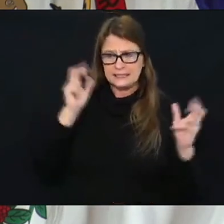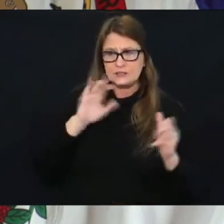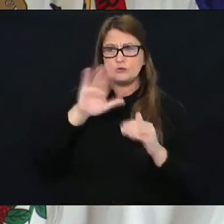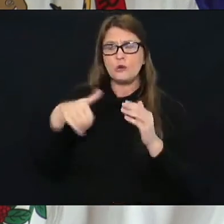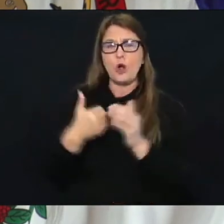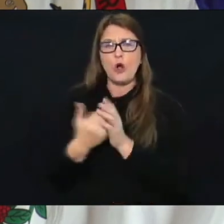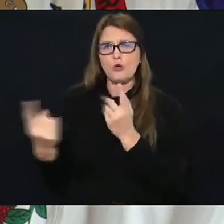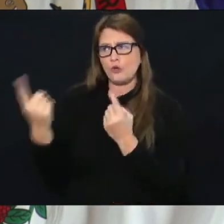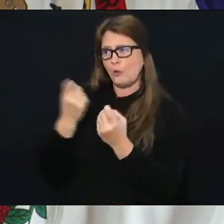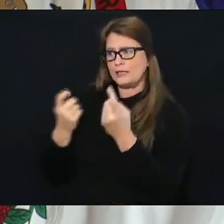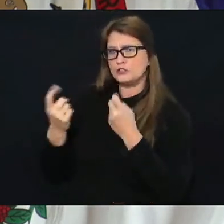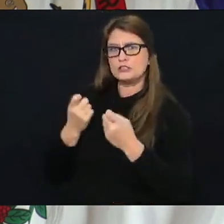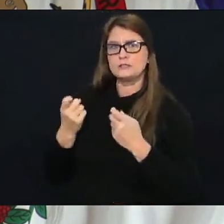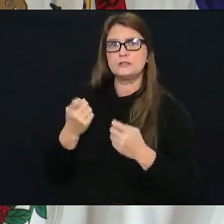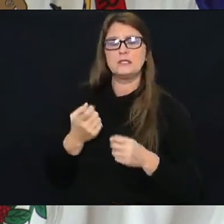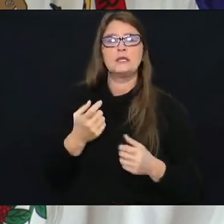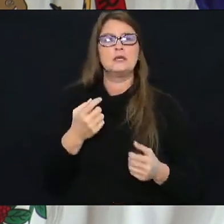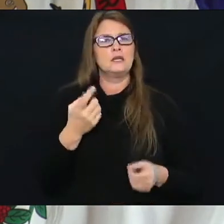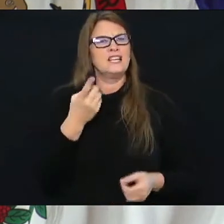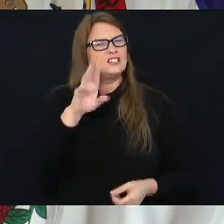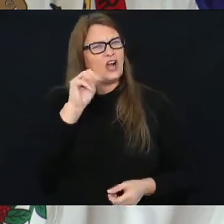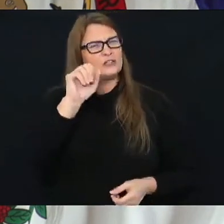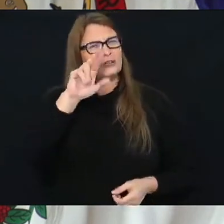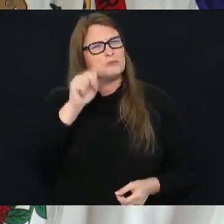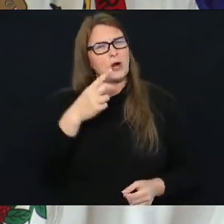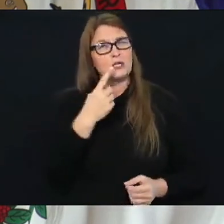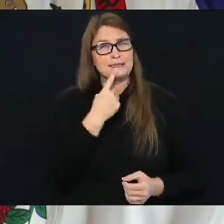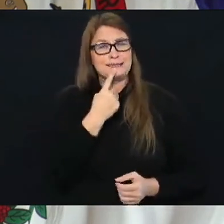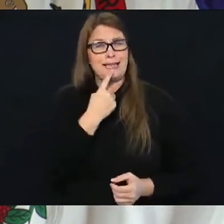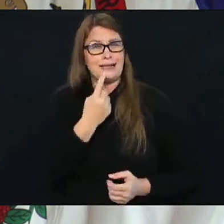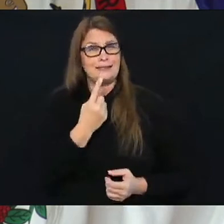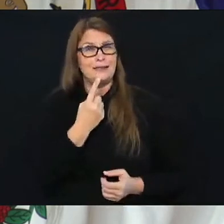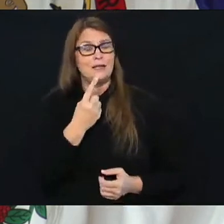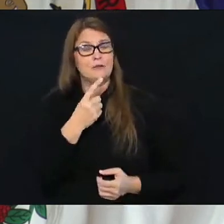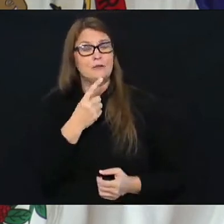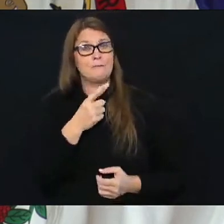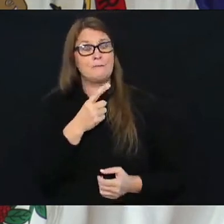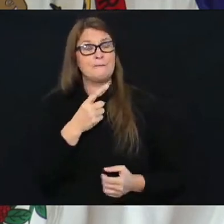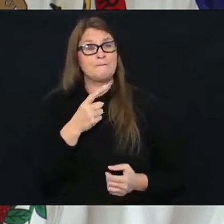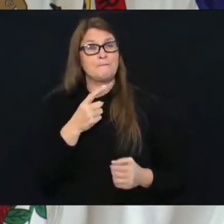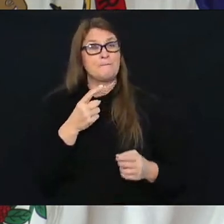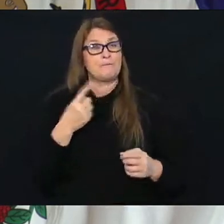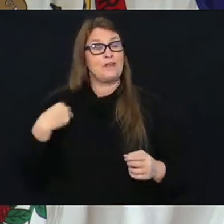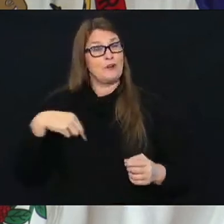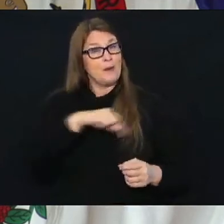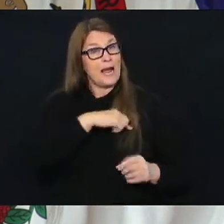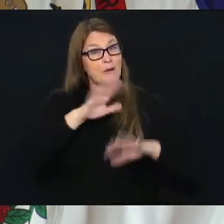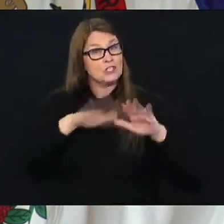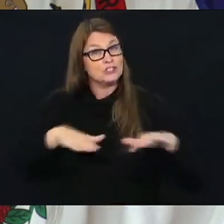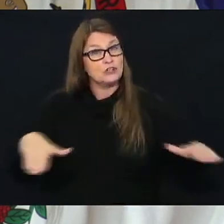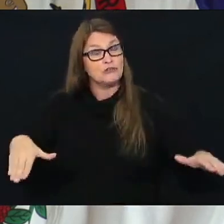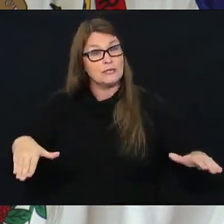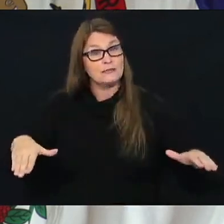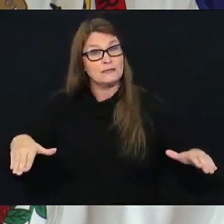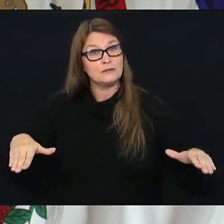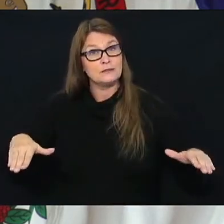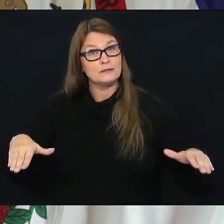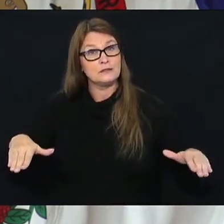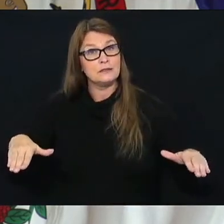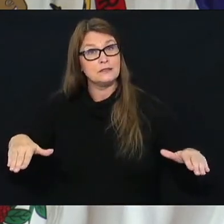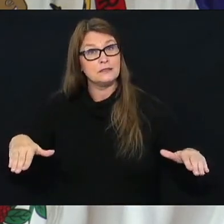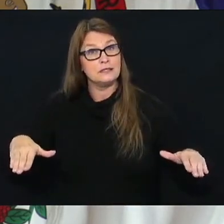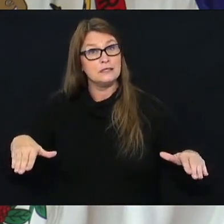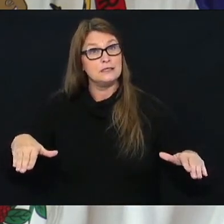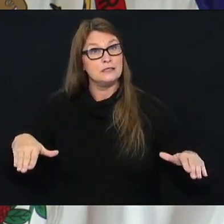Marsh absolutely just said just a few minutes ago that from the standpoint of our children,